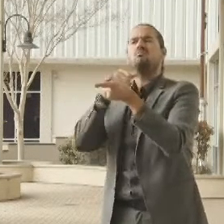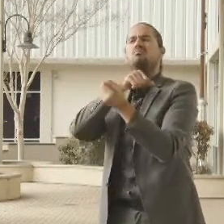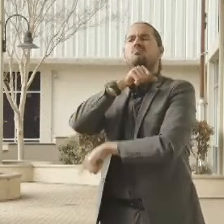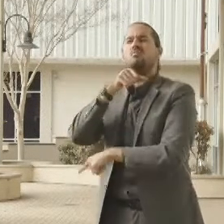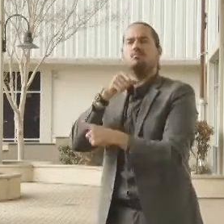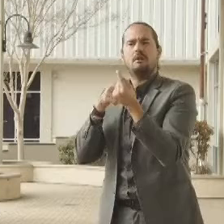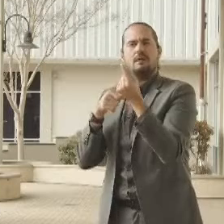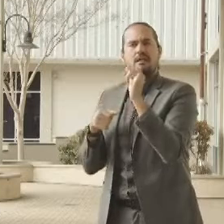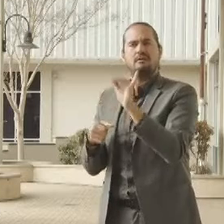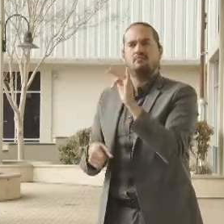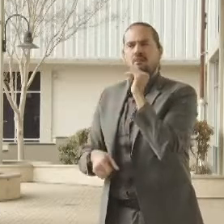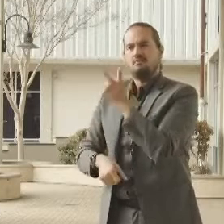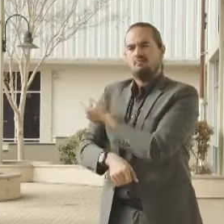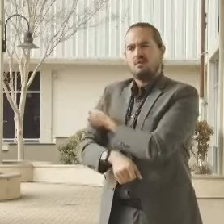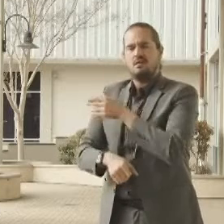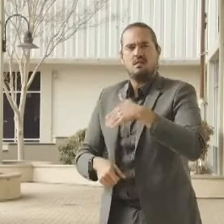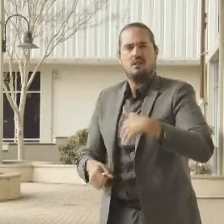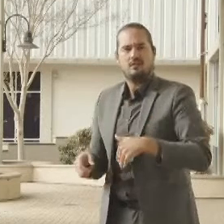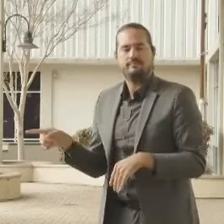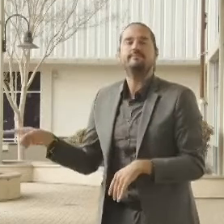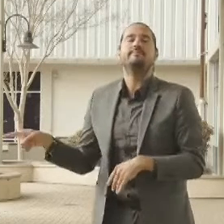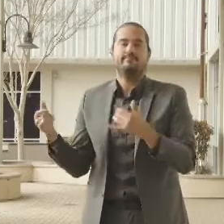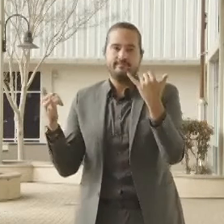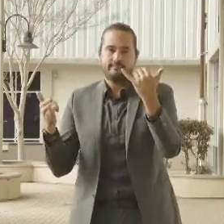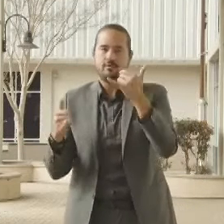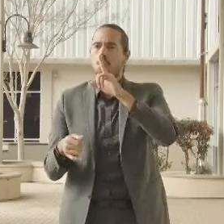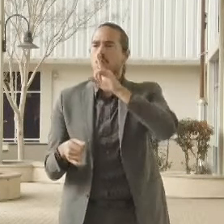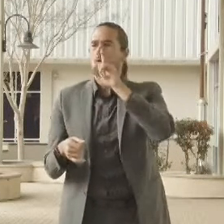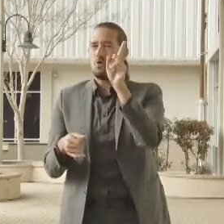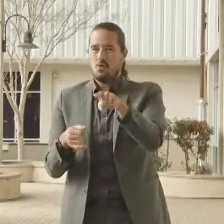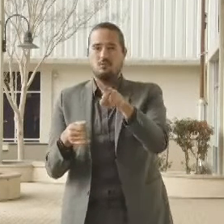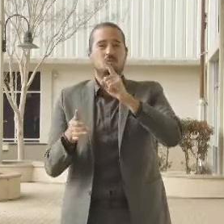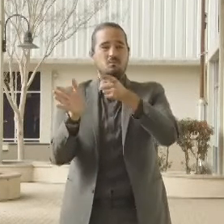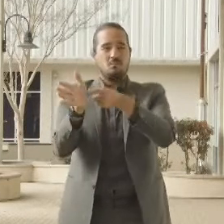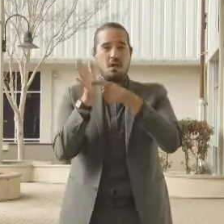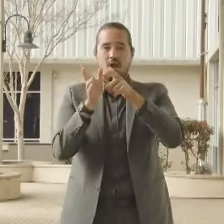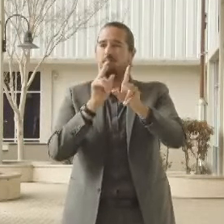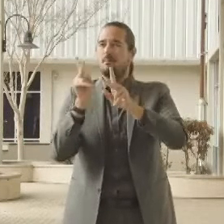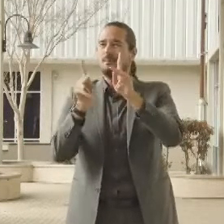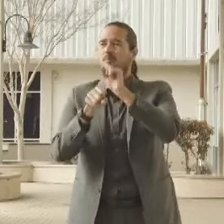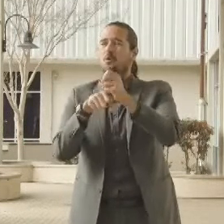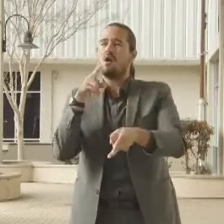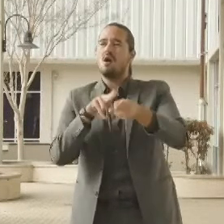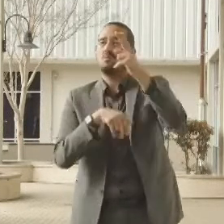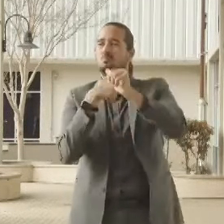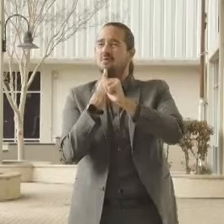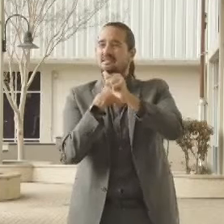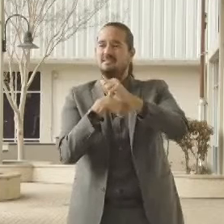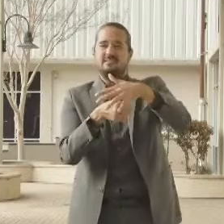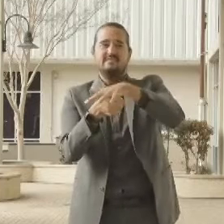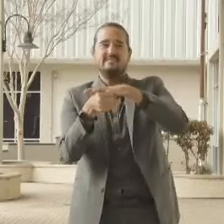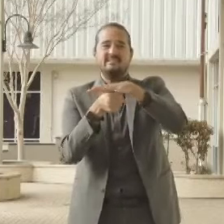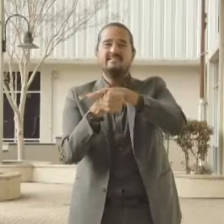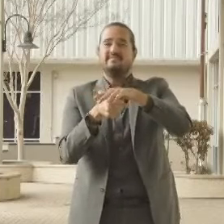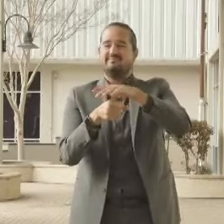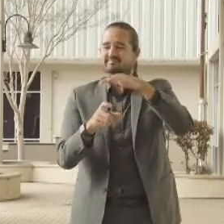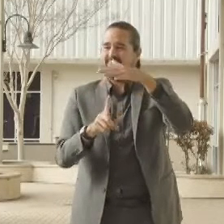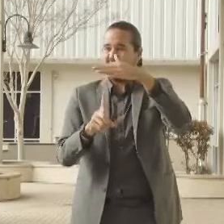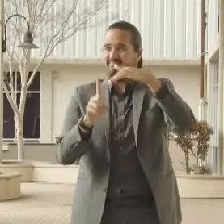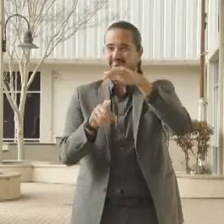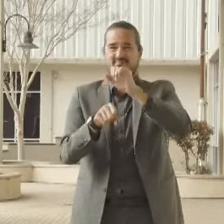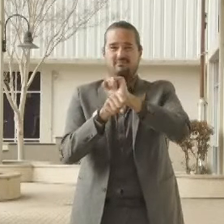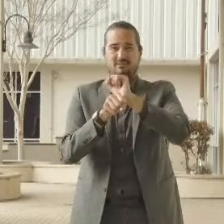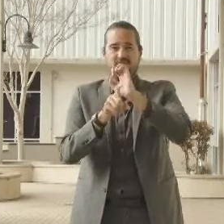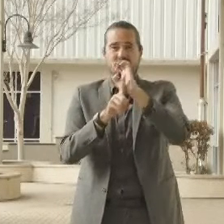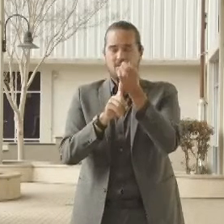the order requiring that personnel working in higher risk settings receive their booster shots.